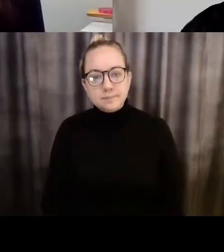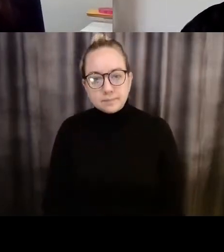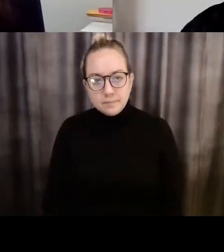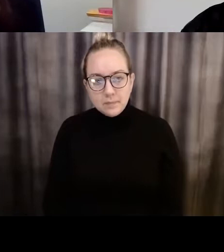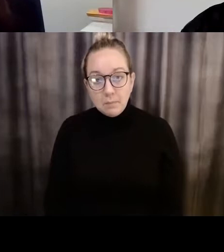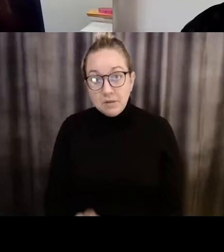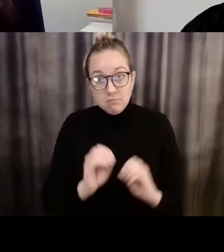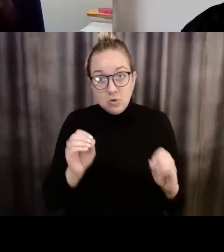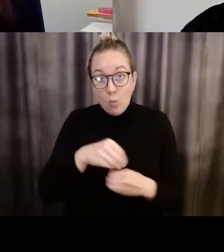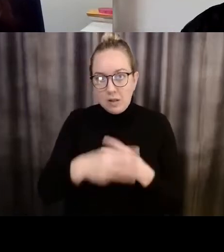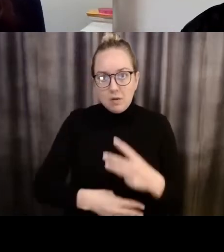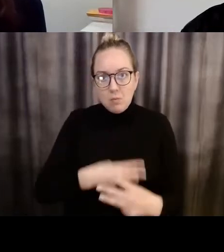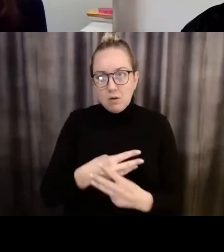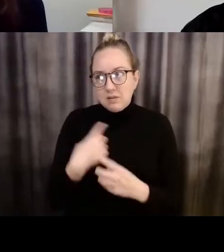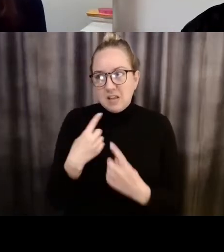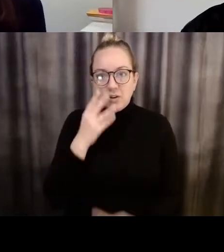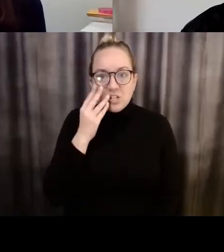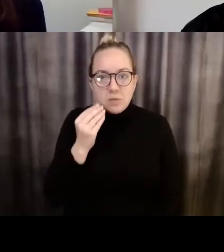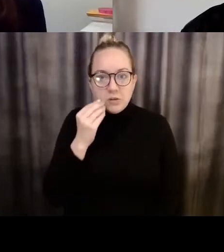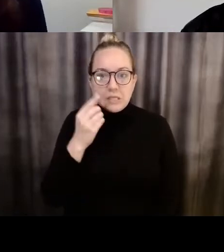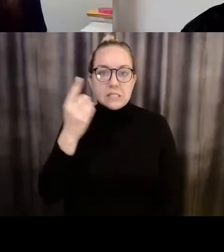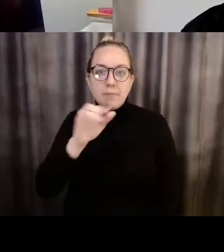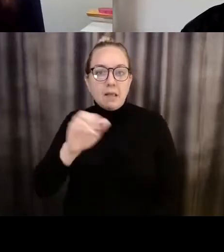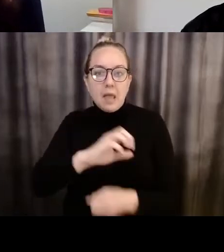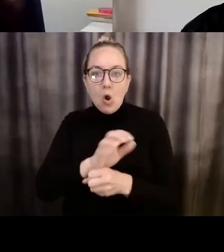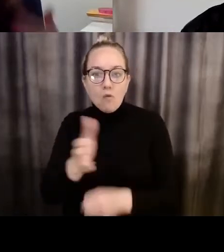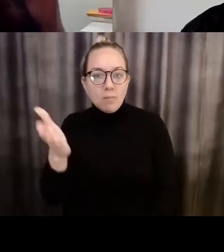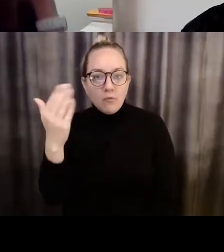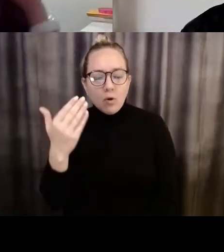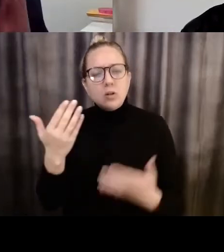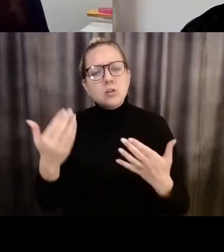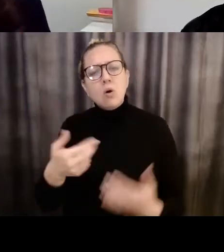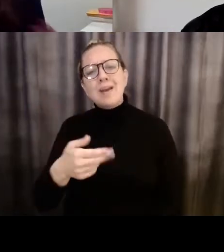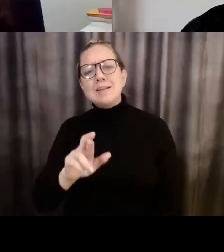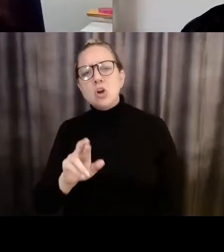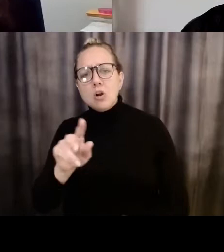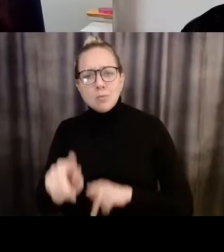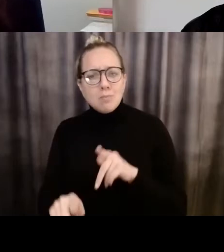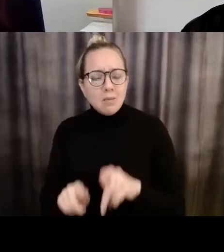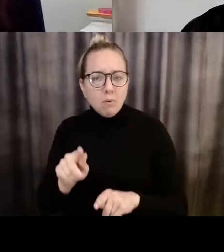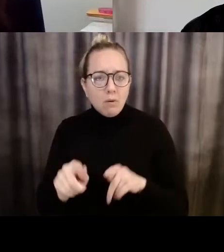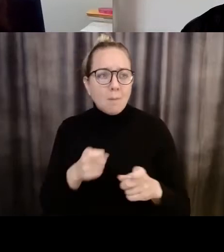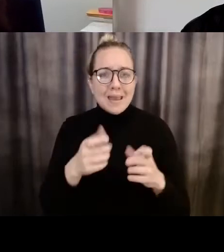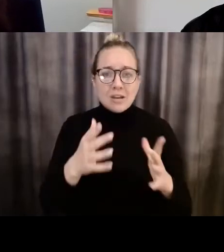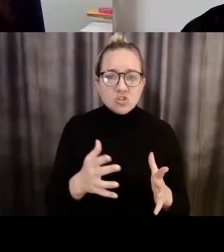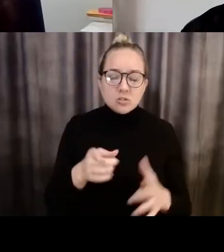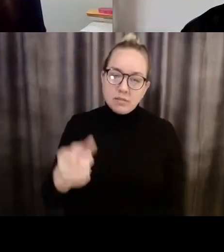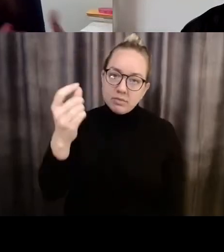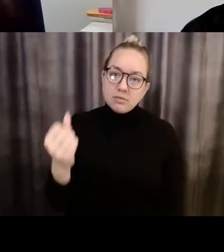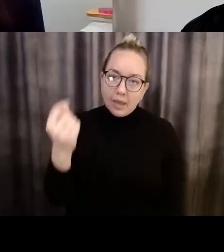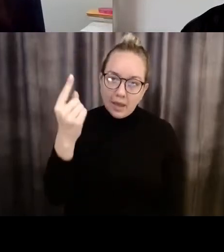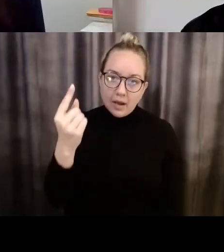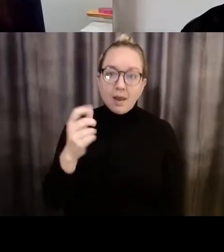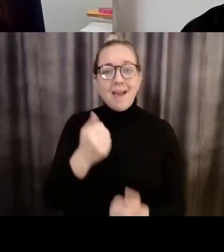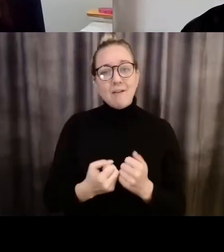COVID before. So managers, human resource representatives, your HR business partners understand that everybody